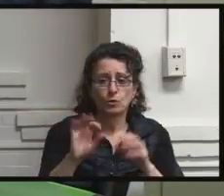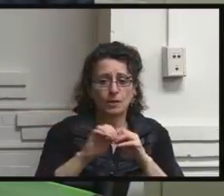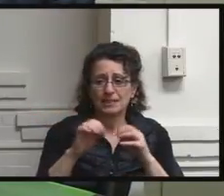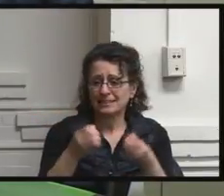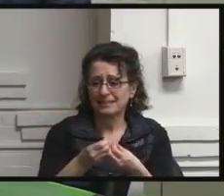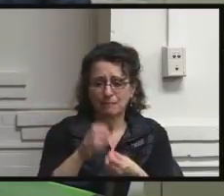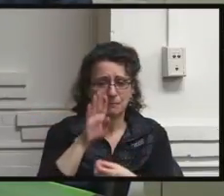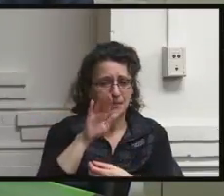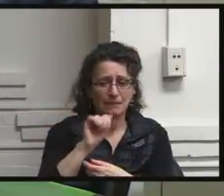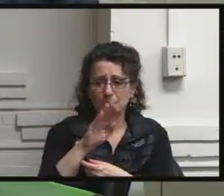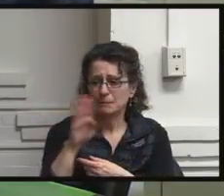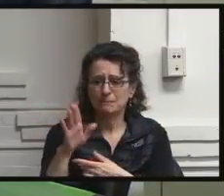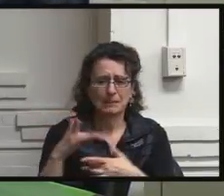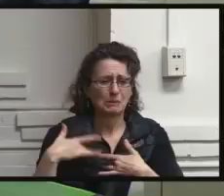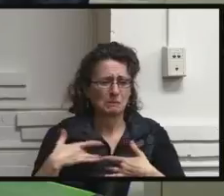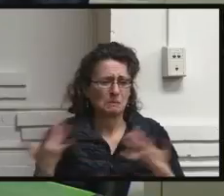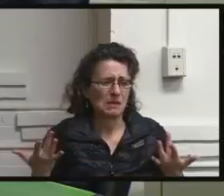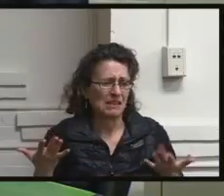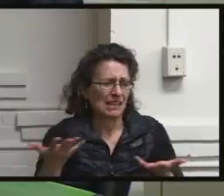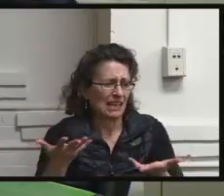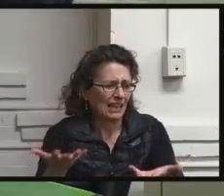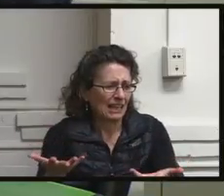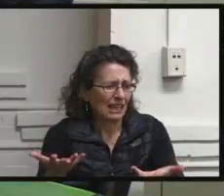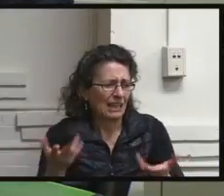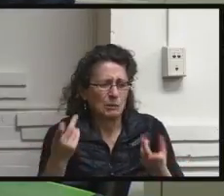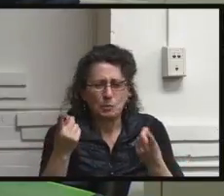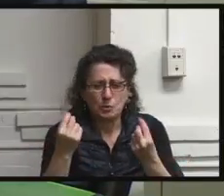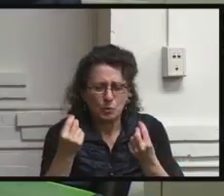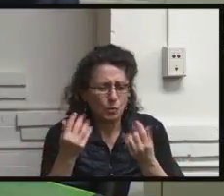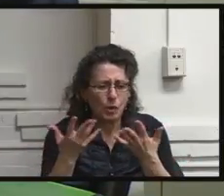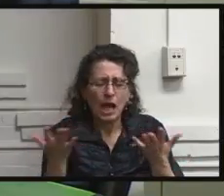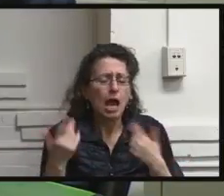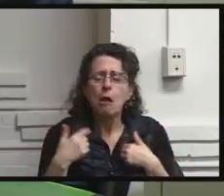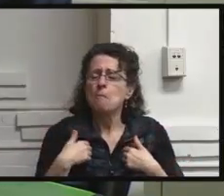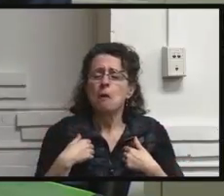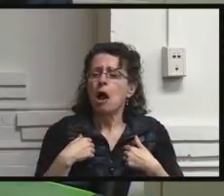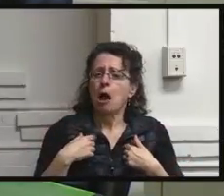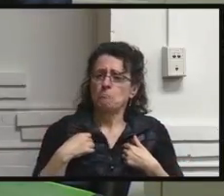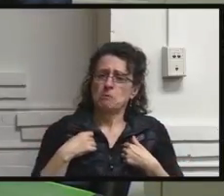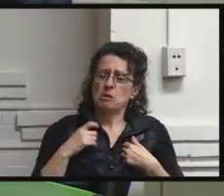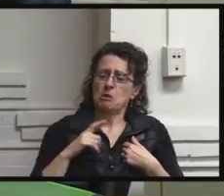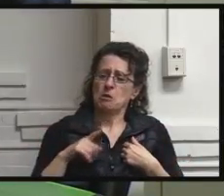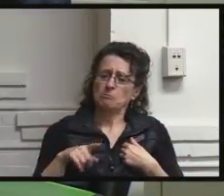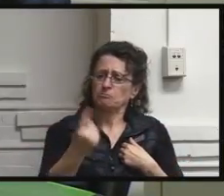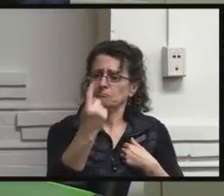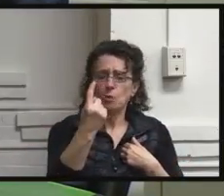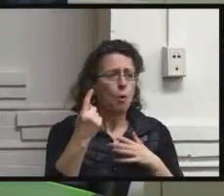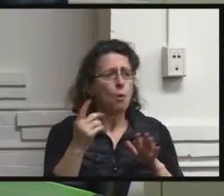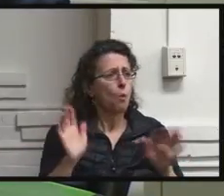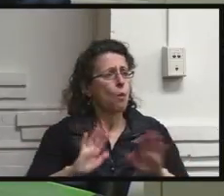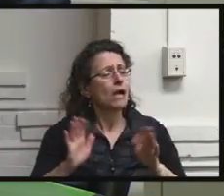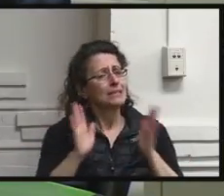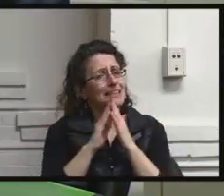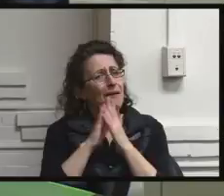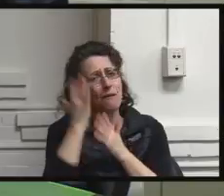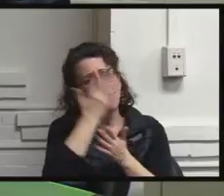BABB, and it's, but again, I don't want to slight what has been done downtown,